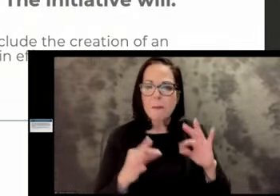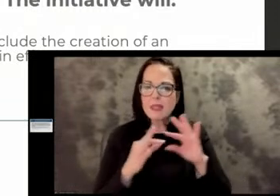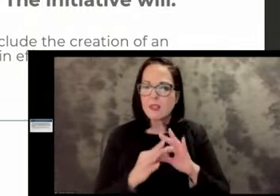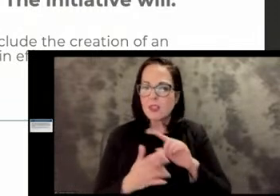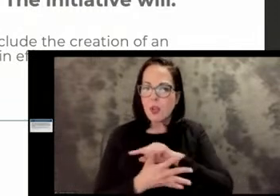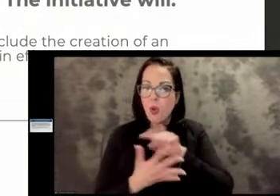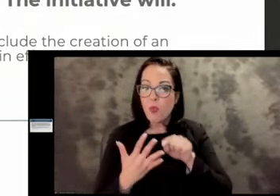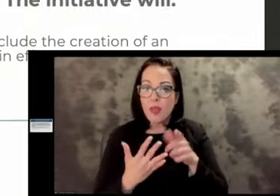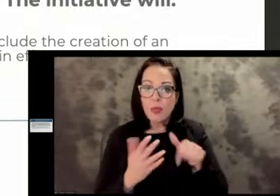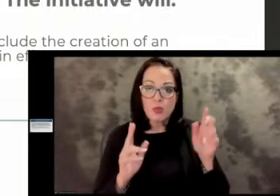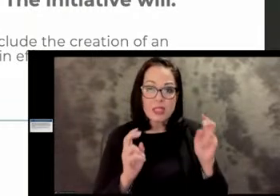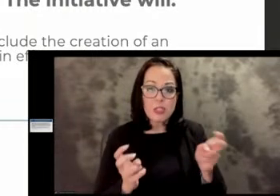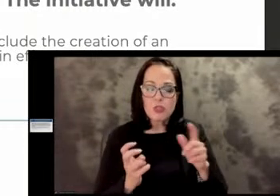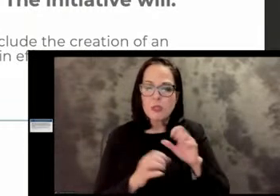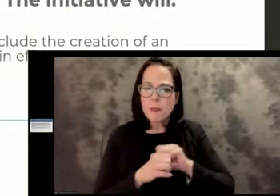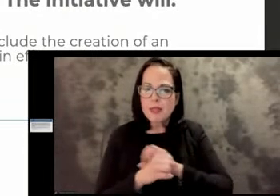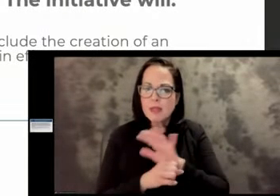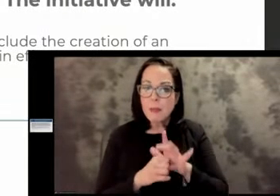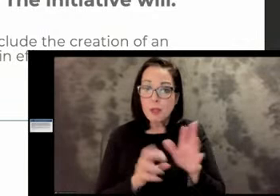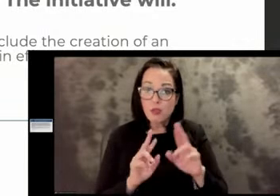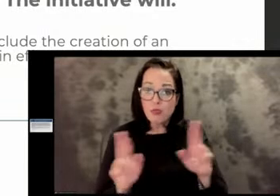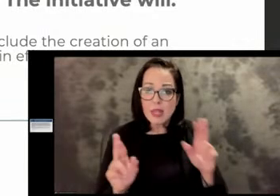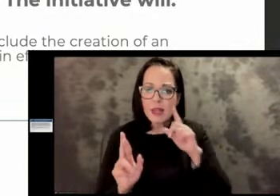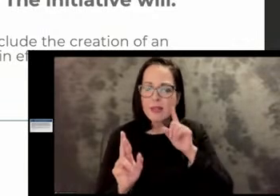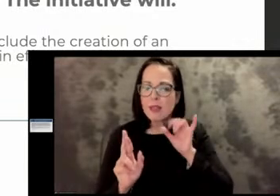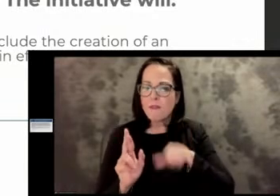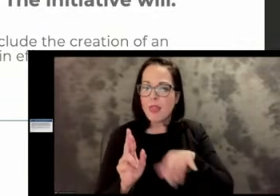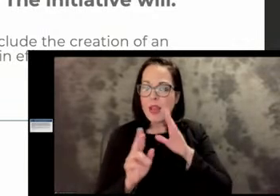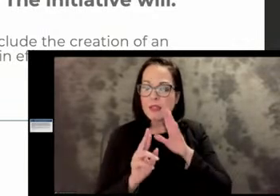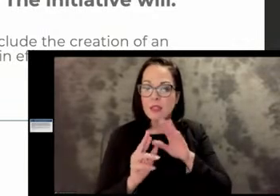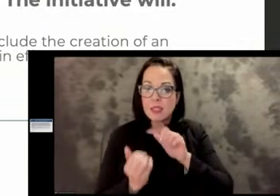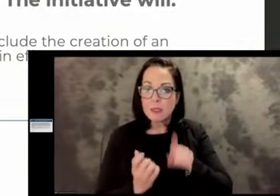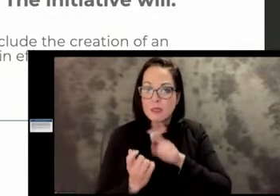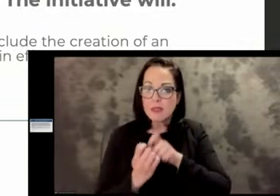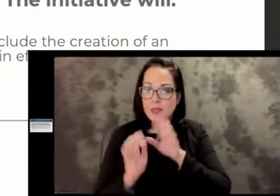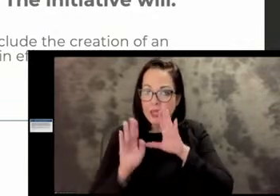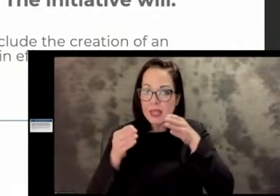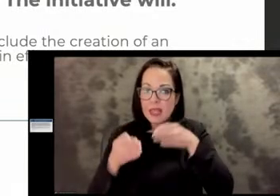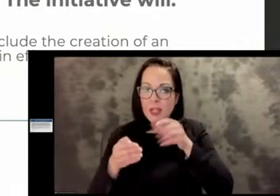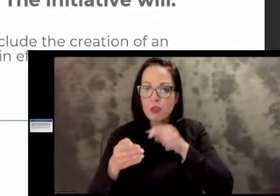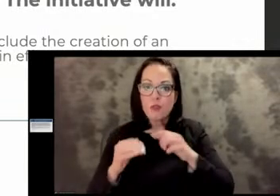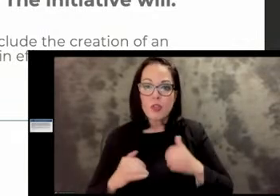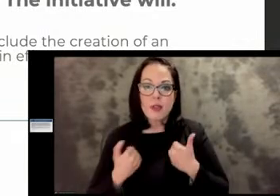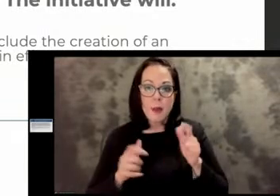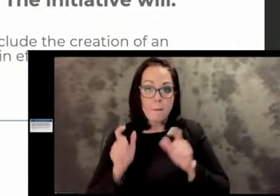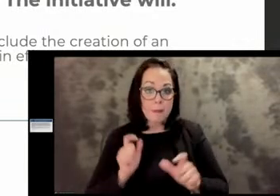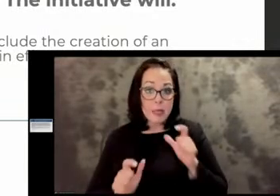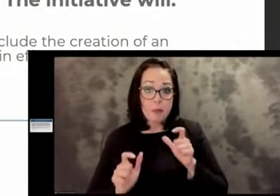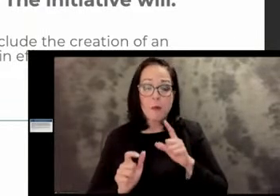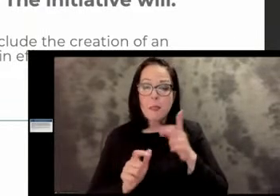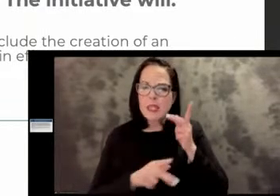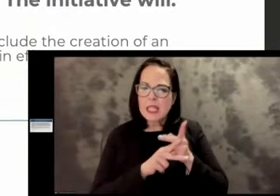pandemic preparedness and immunizations, specifically geared towards young people, keeping in mind those relevant channels of communication